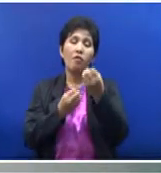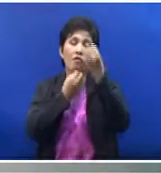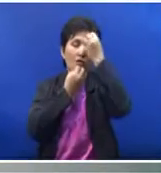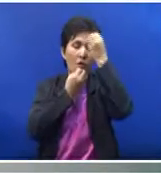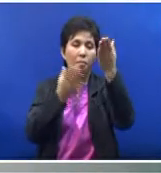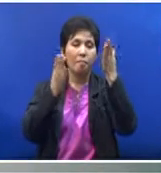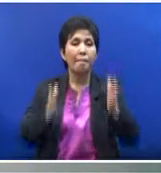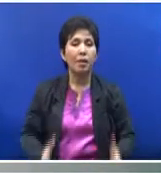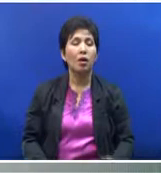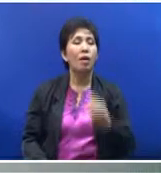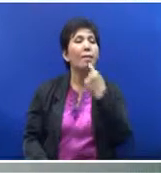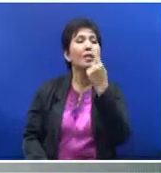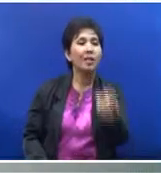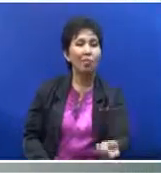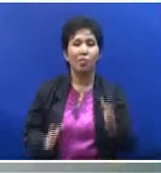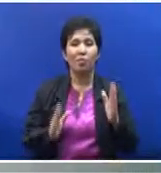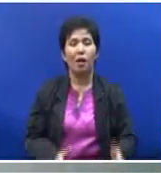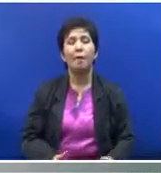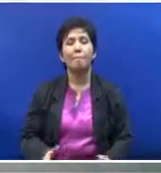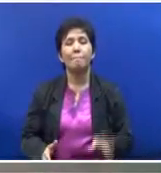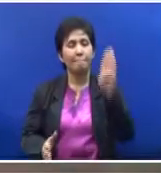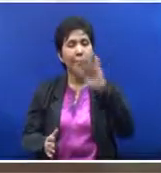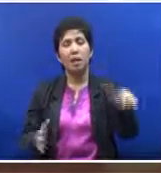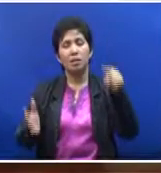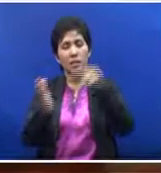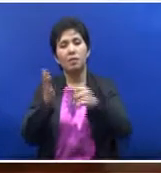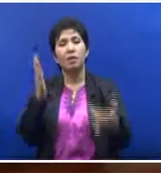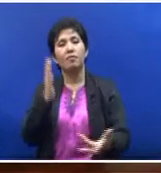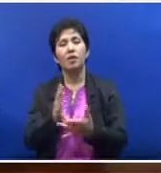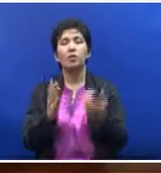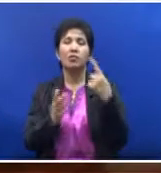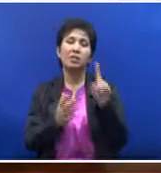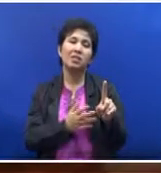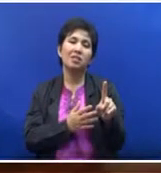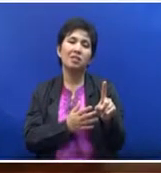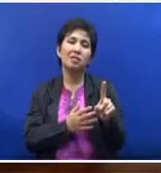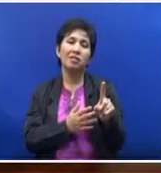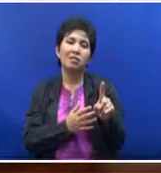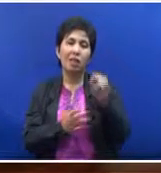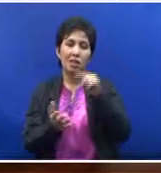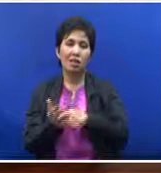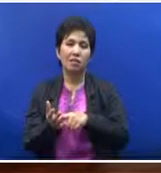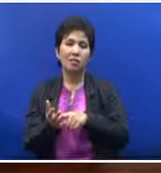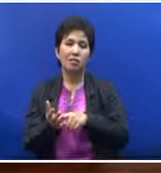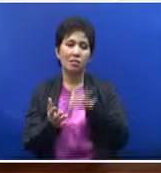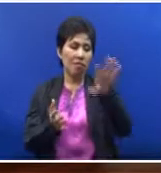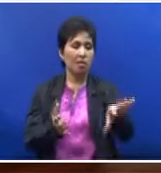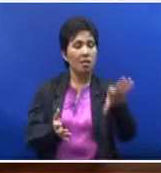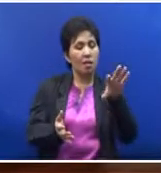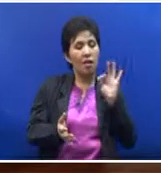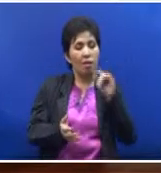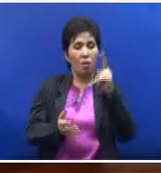is easy. Okay, by having this technique, you just tag with, let's say, one influential